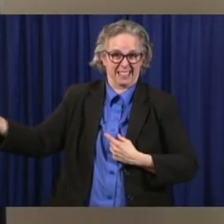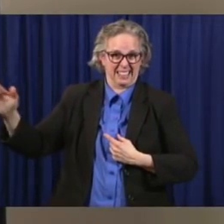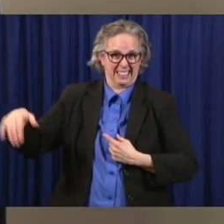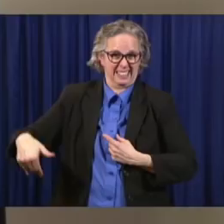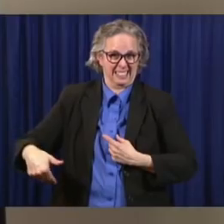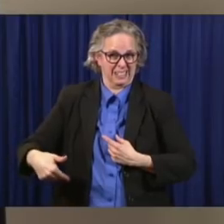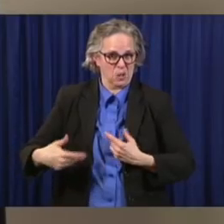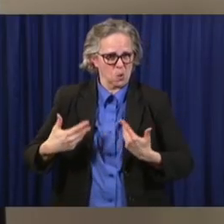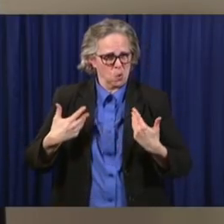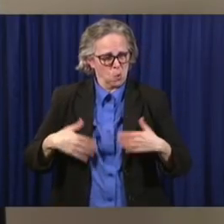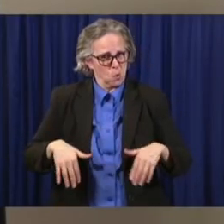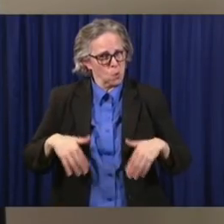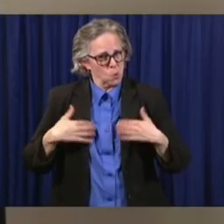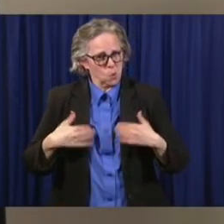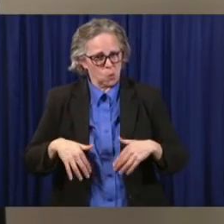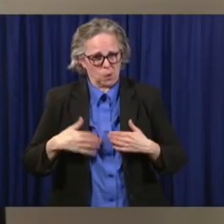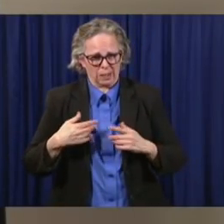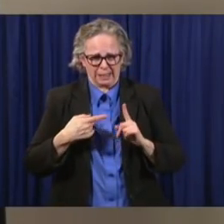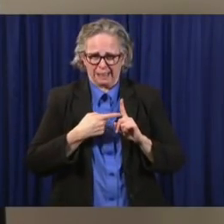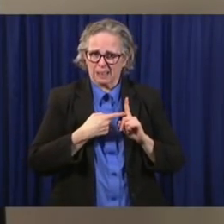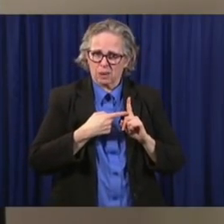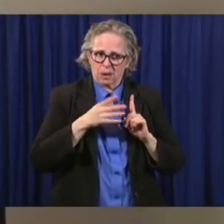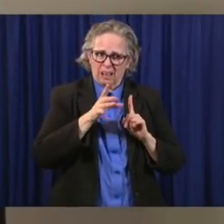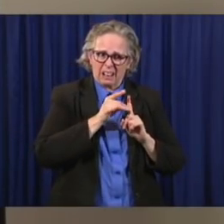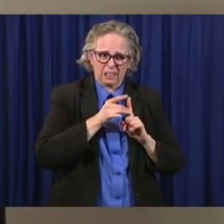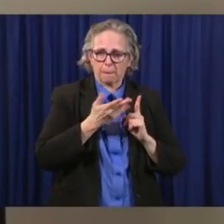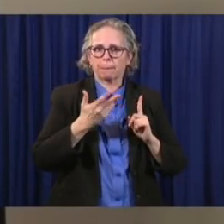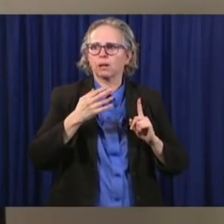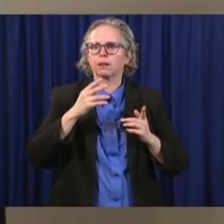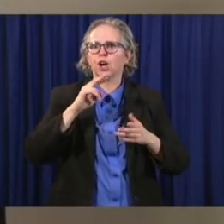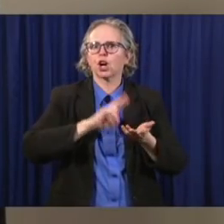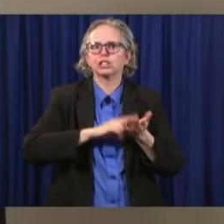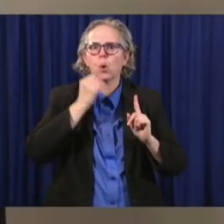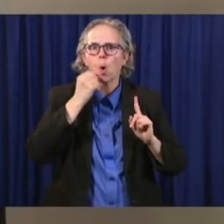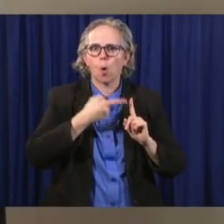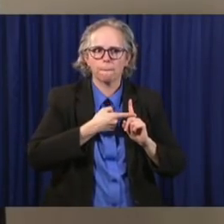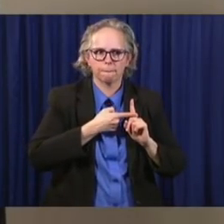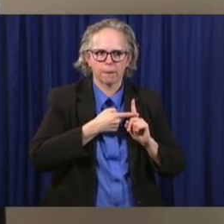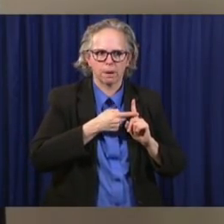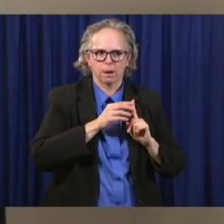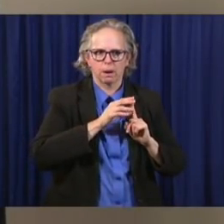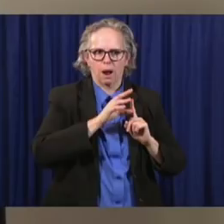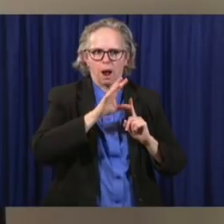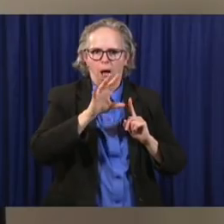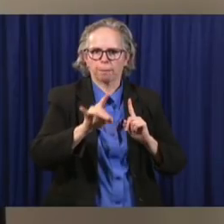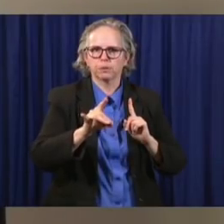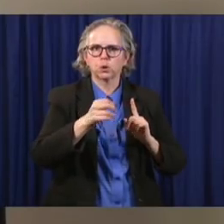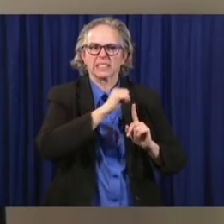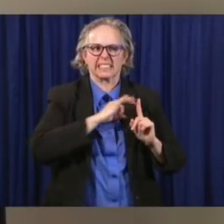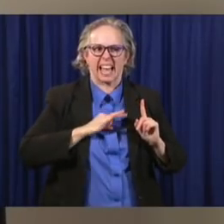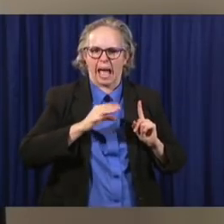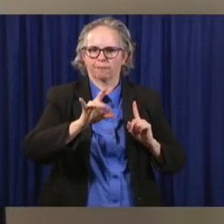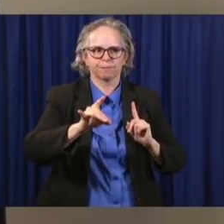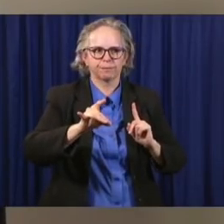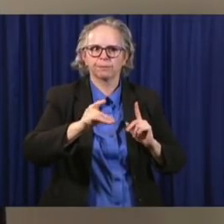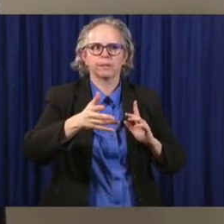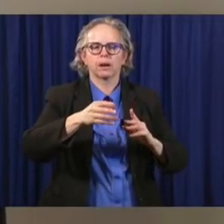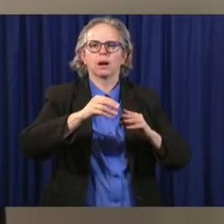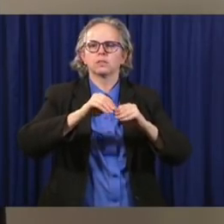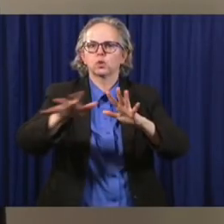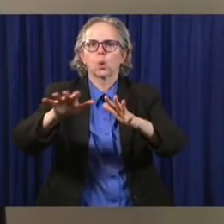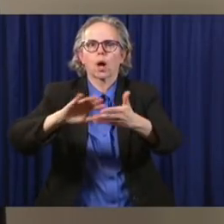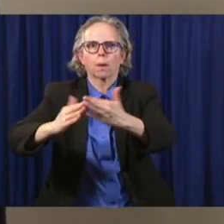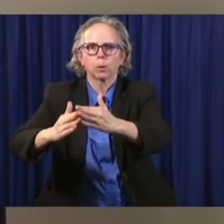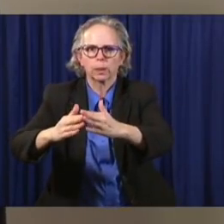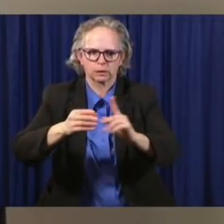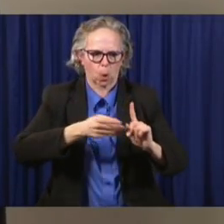even happen in a place like a nursing home goes with a worker back home, spreads throughout the community. That's where, we'll